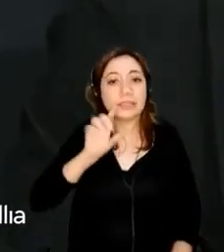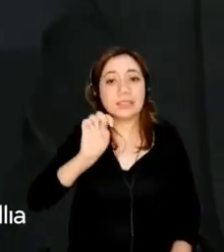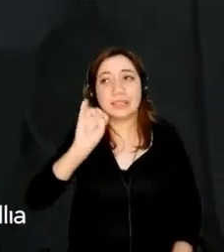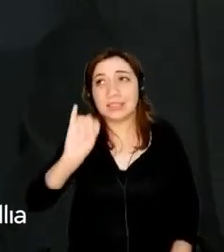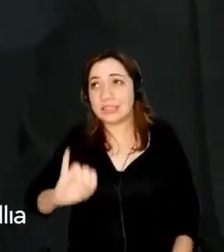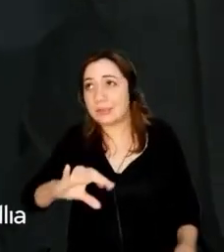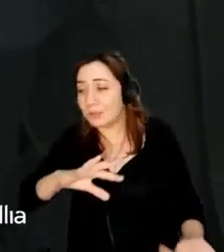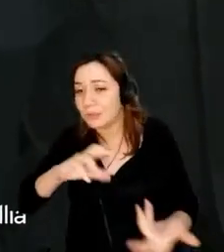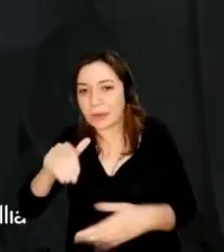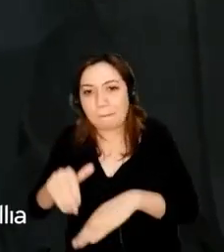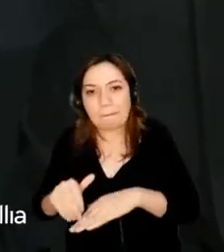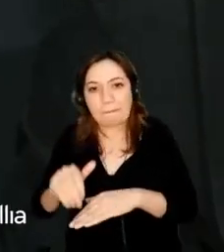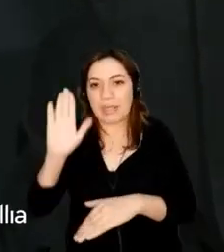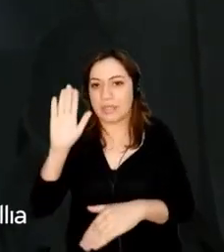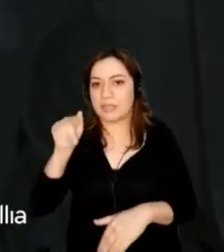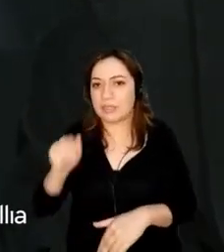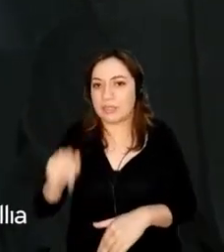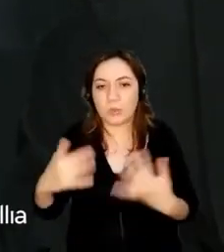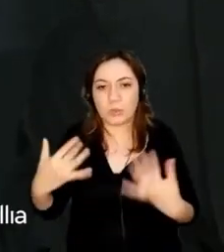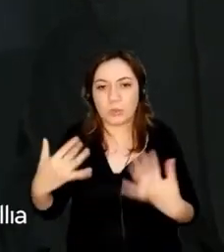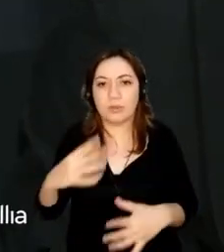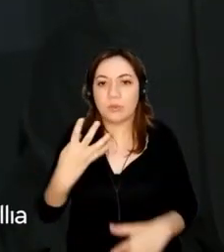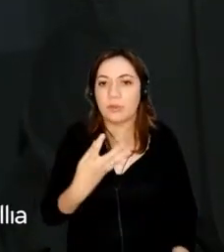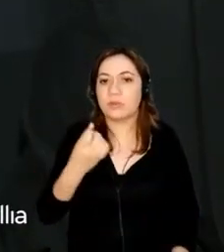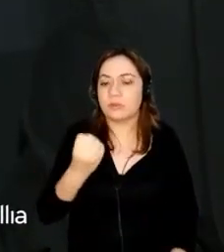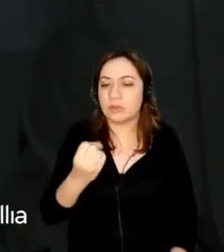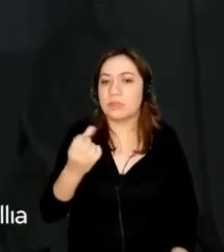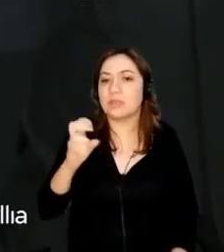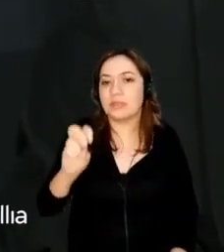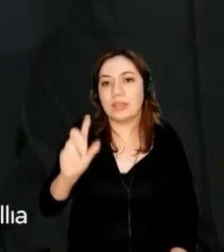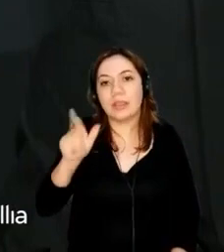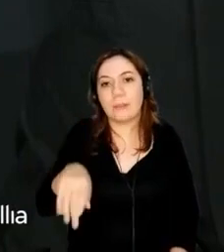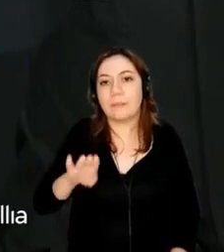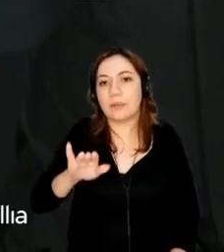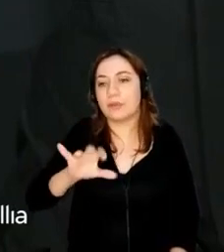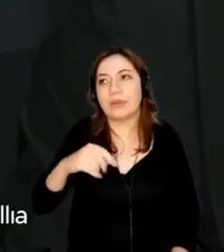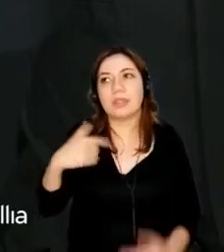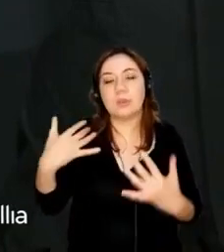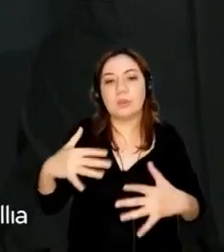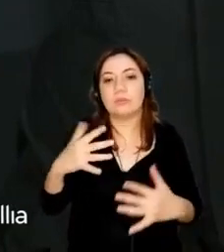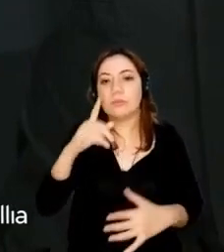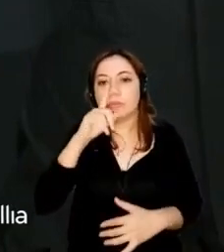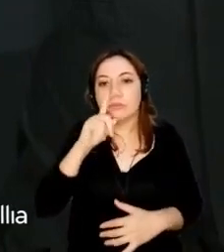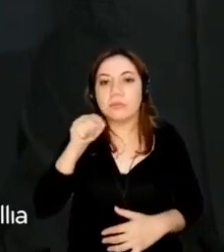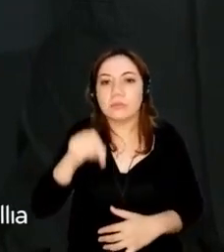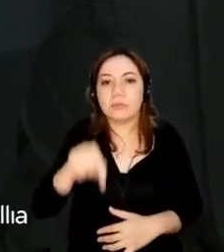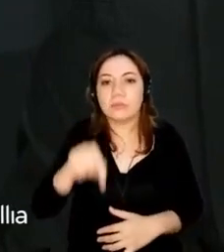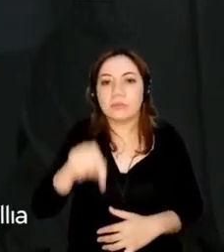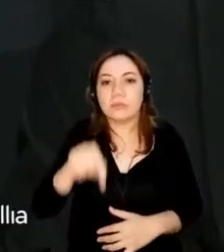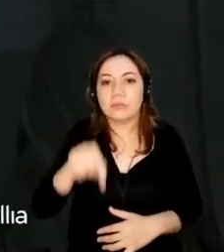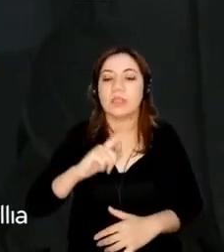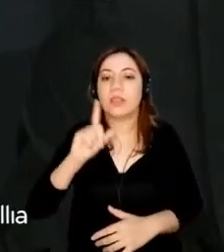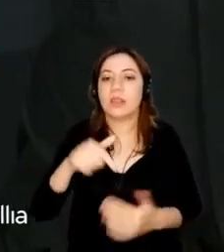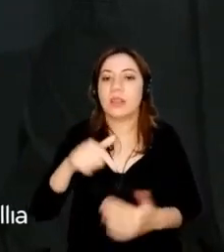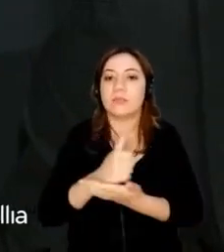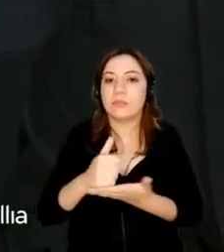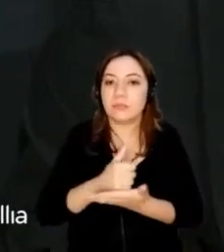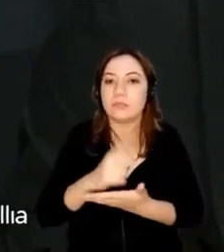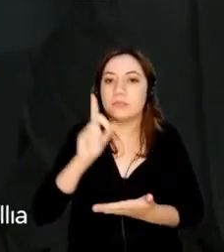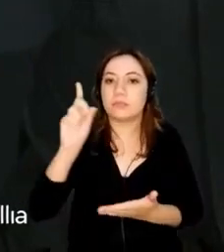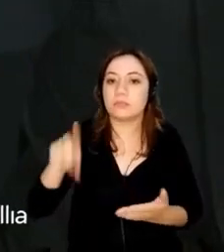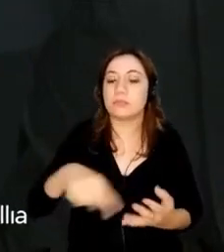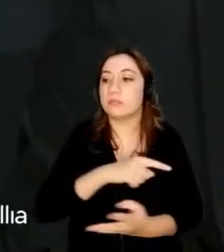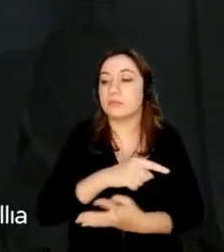actually at risk. And so we developed something called Scam Protect, and it's based on four principles. The first principle is biometrics.